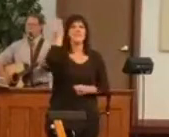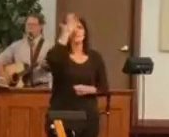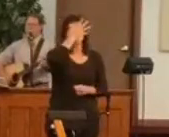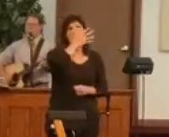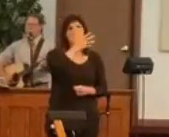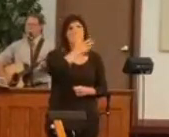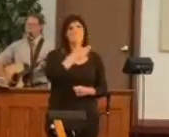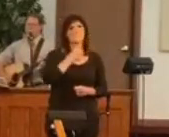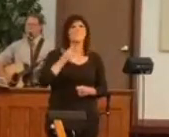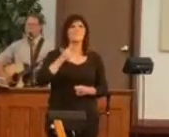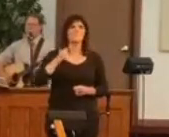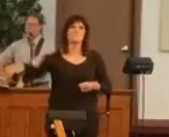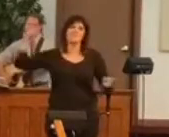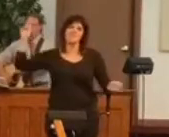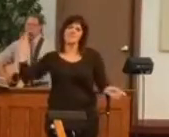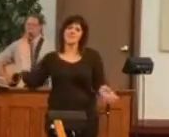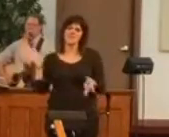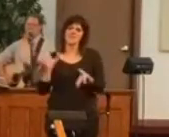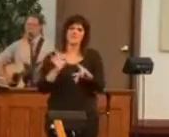altogether lovely,